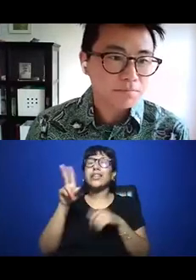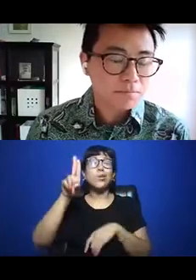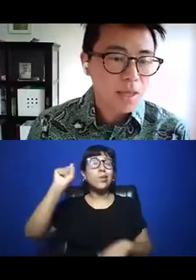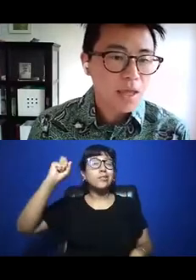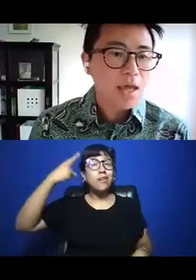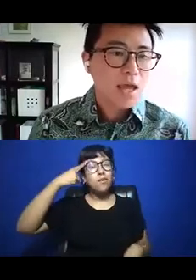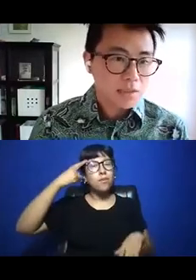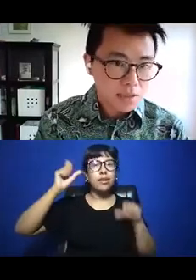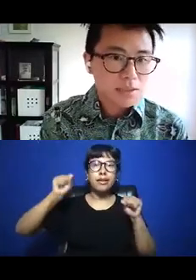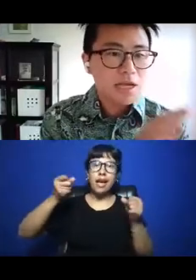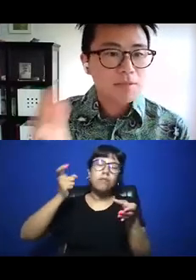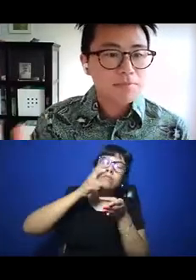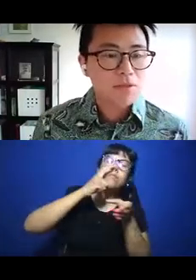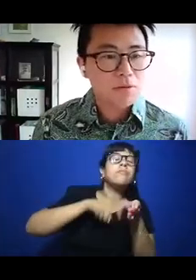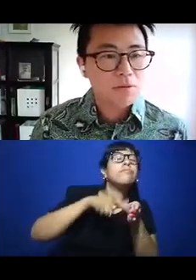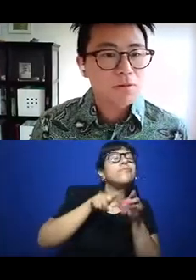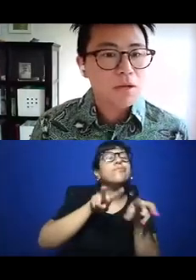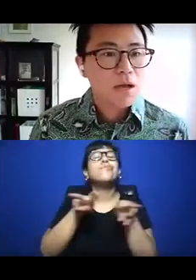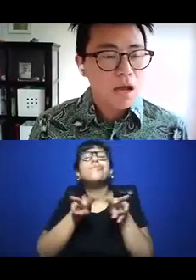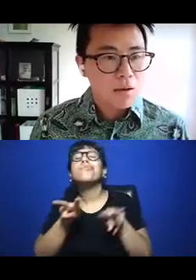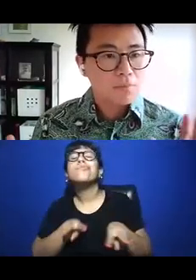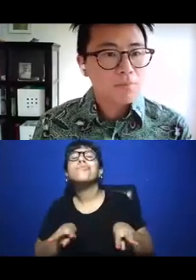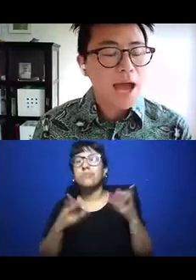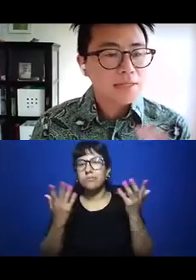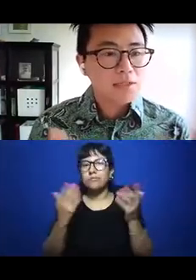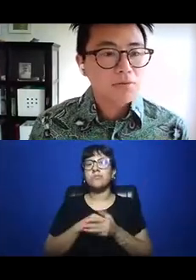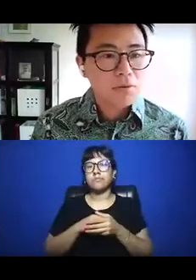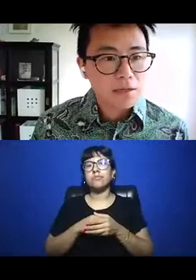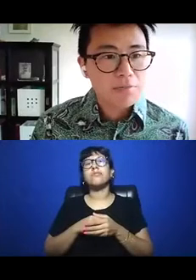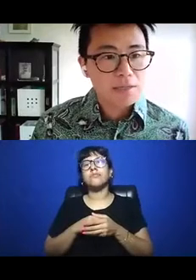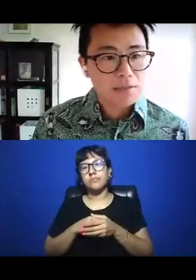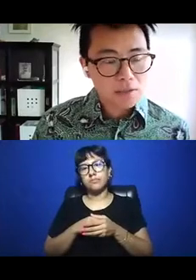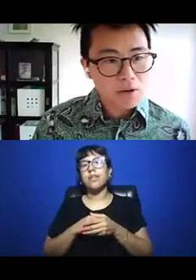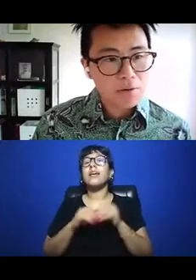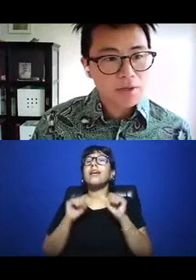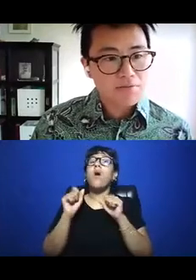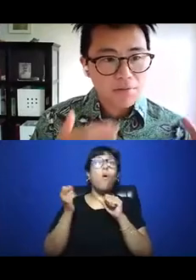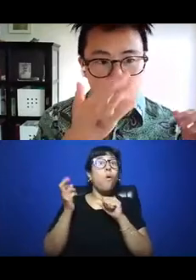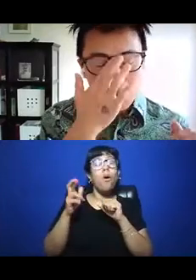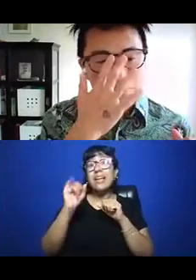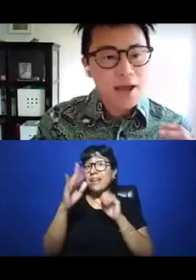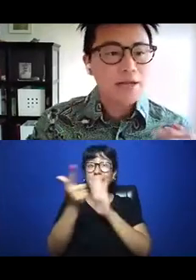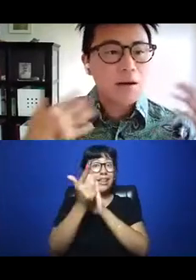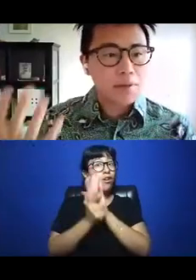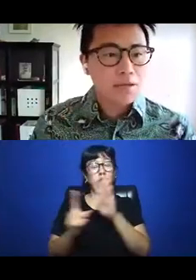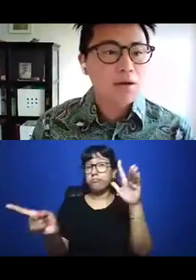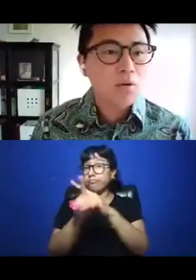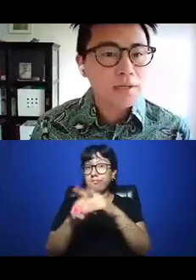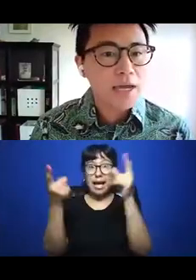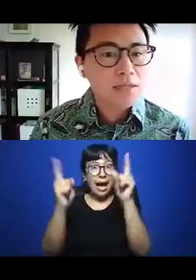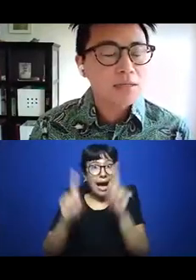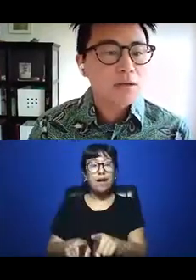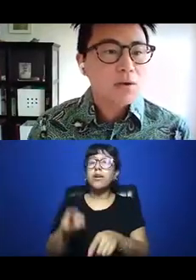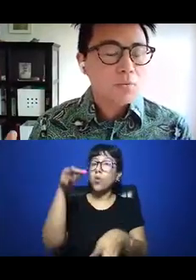state. And it's susceptible to access through legal means. So if you ever ended up in a